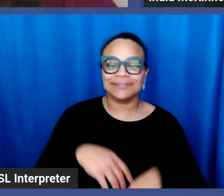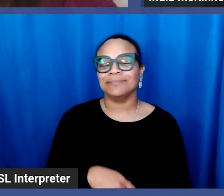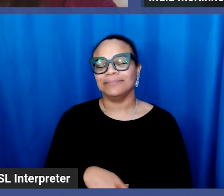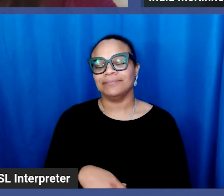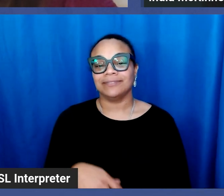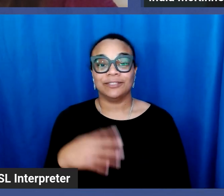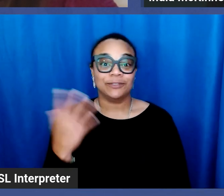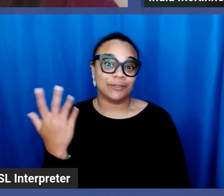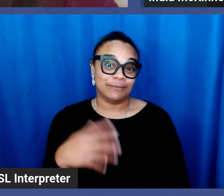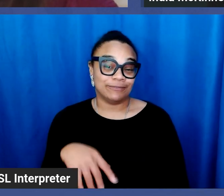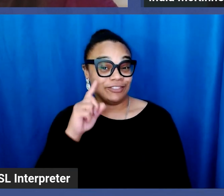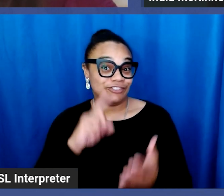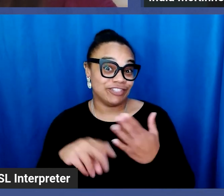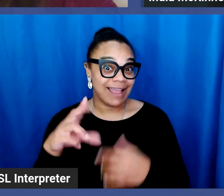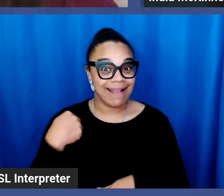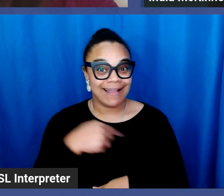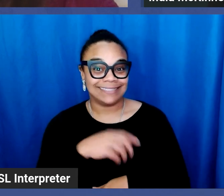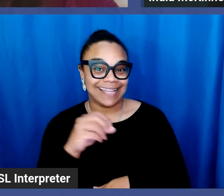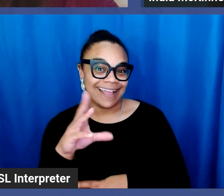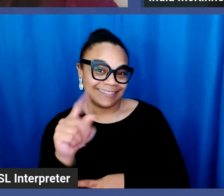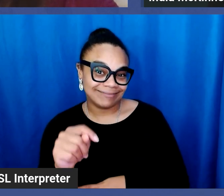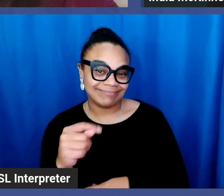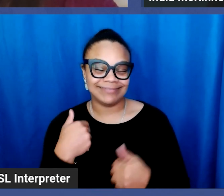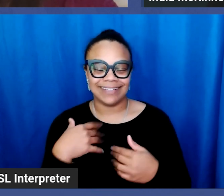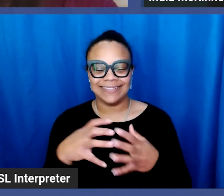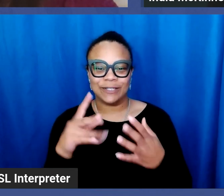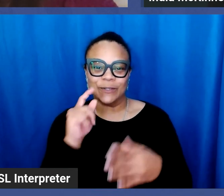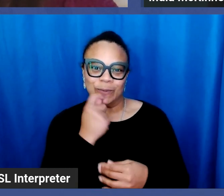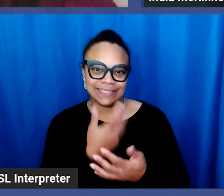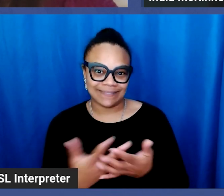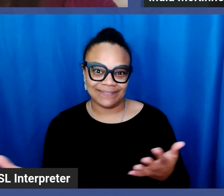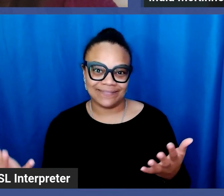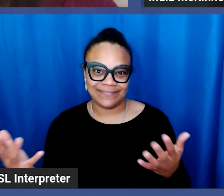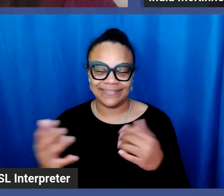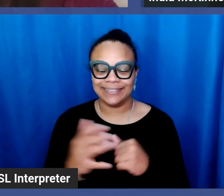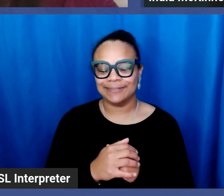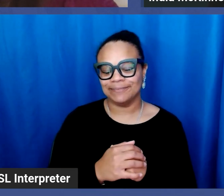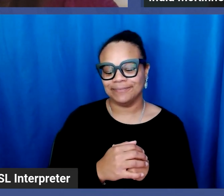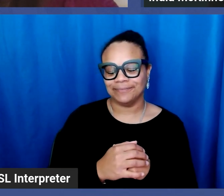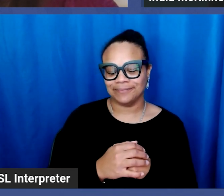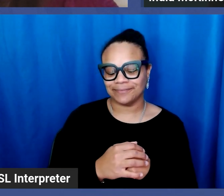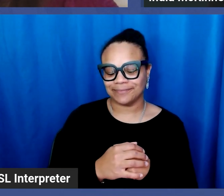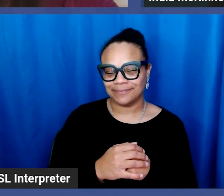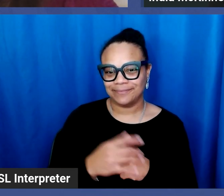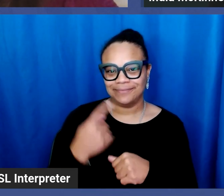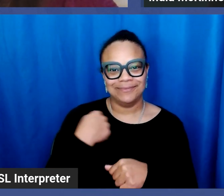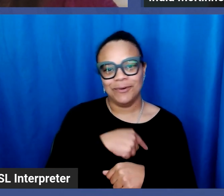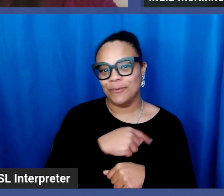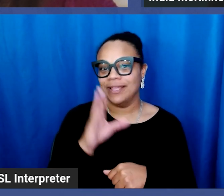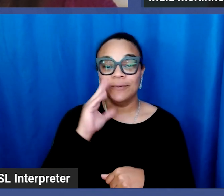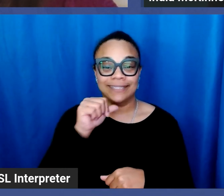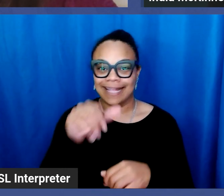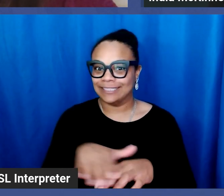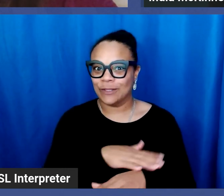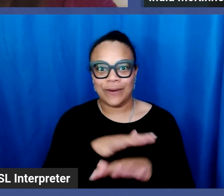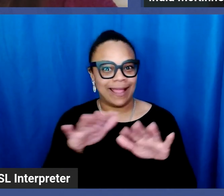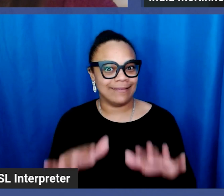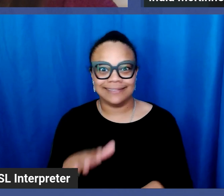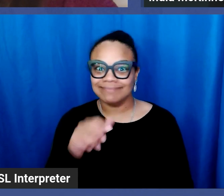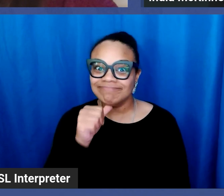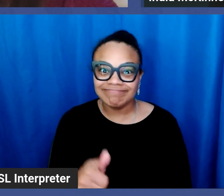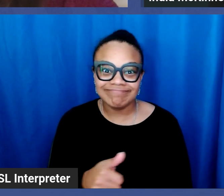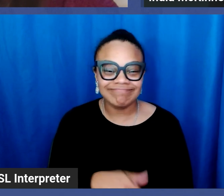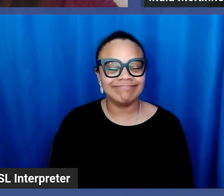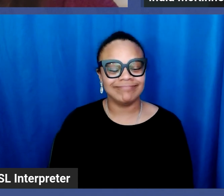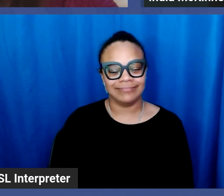So just check us out. We've got a lot of really cool stuff going on, and we're not slowing down. There's